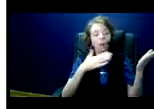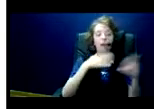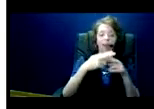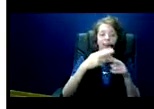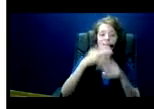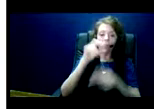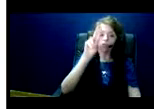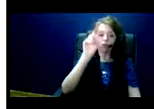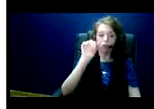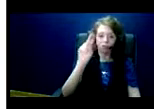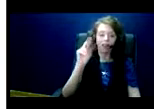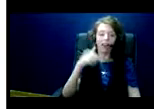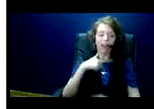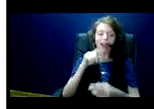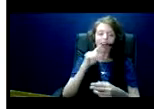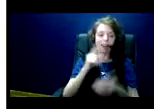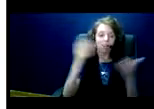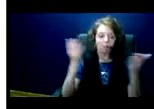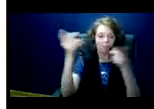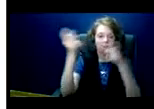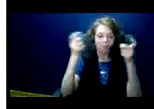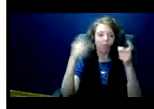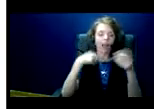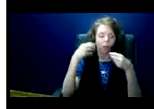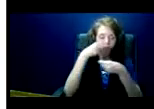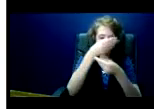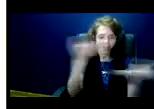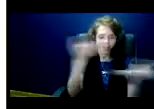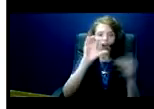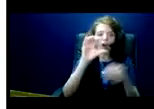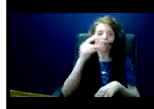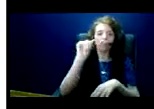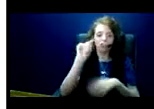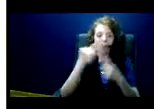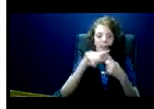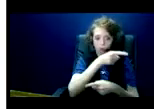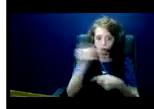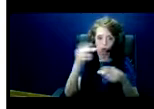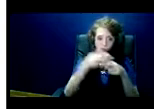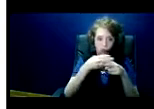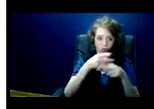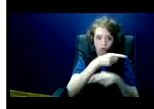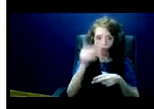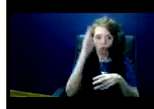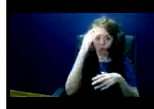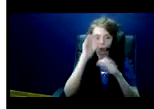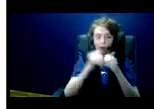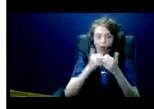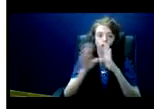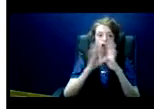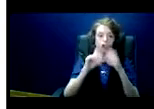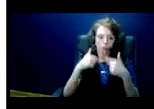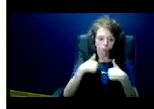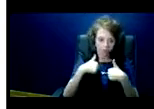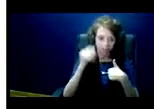I will be the producer. I'll send you a chat out shortly as well, so you know how to connect with me. I wanted to point